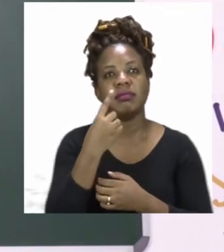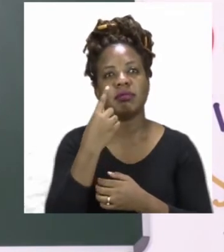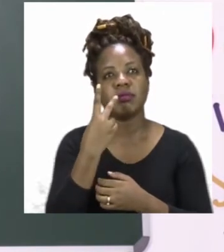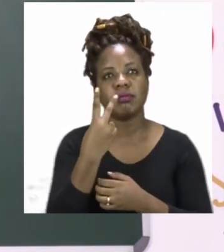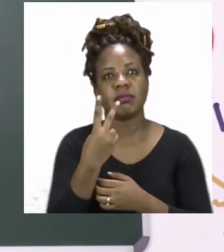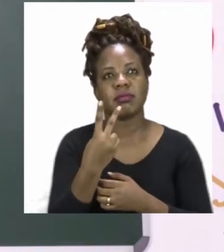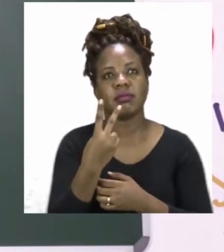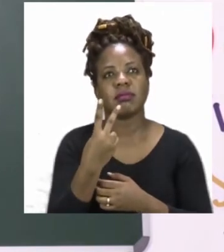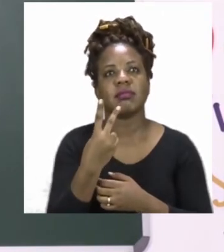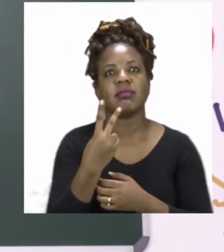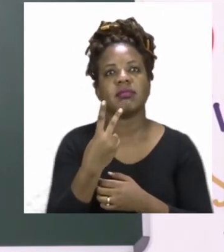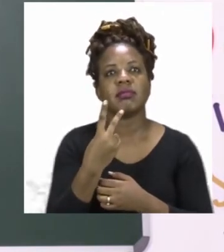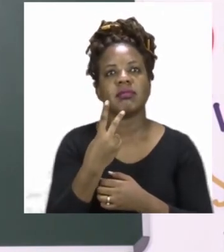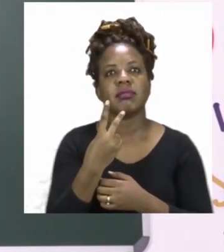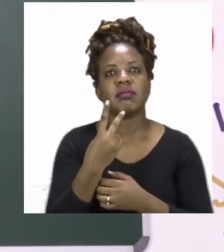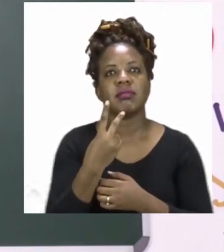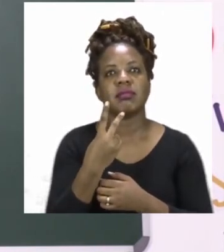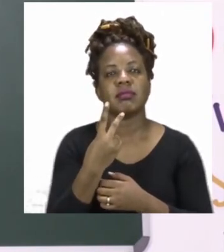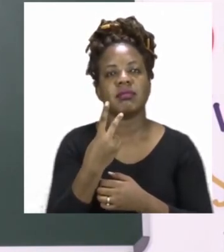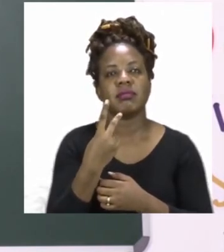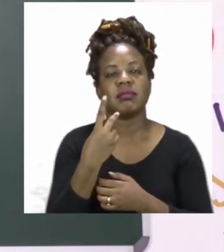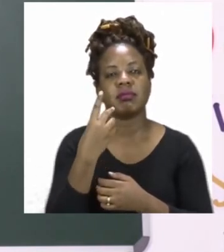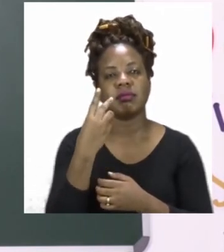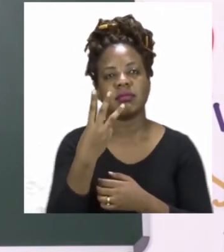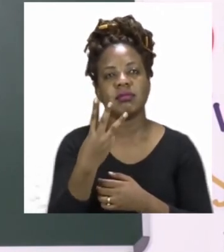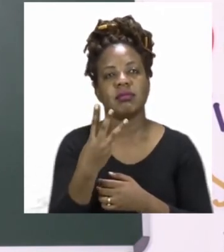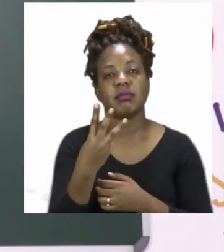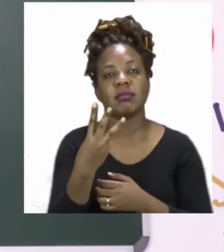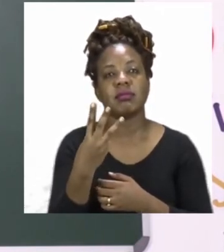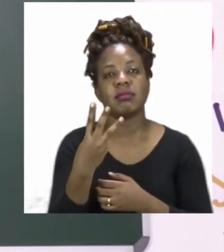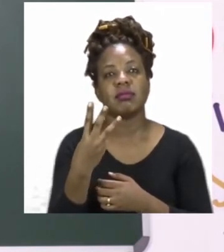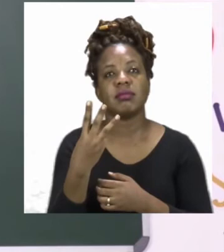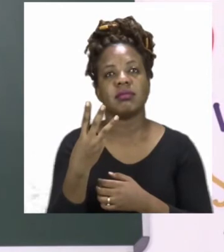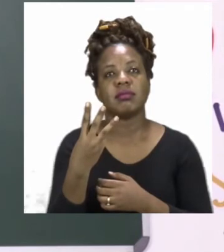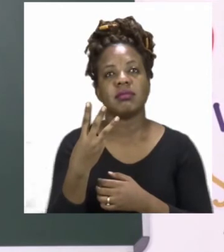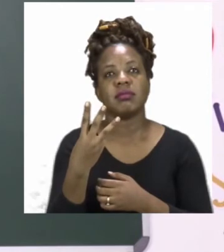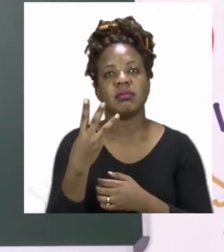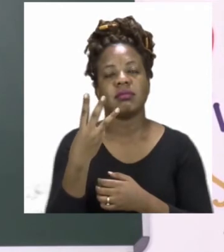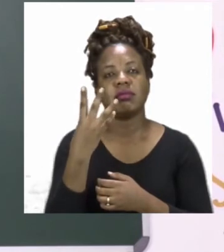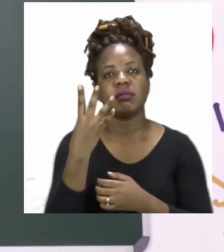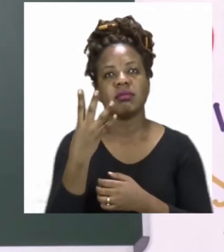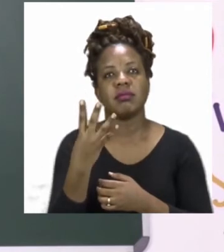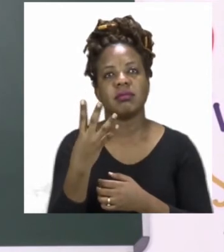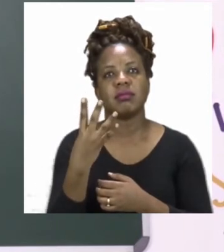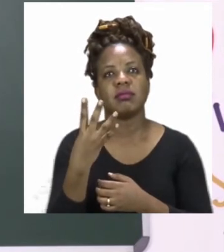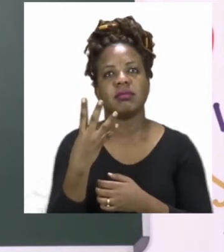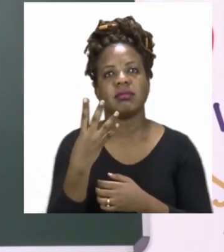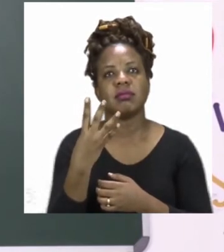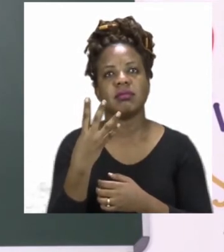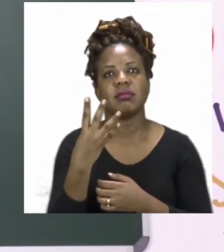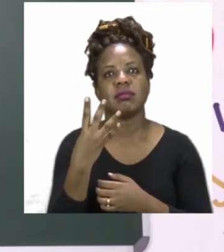2, 3, 4,